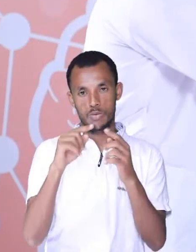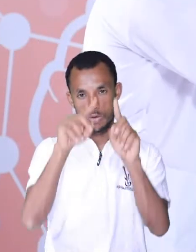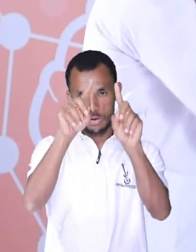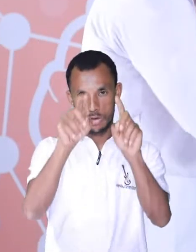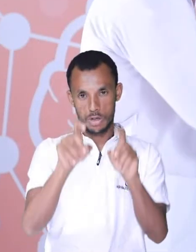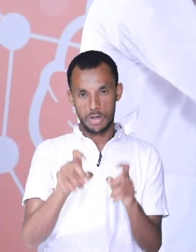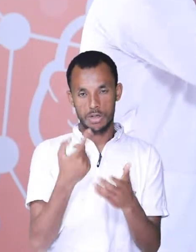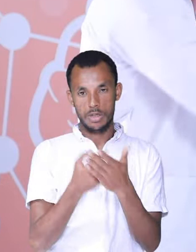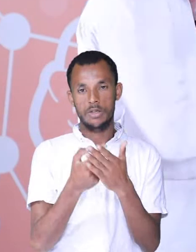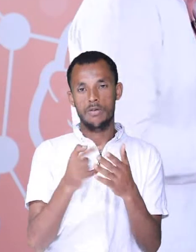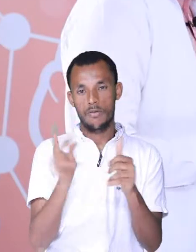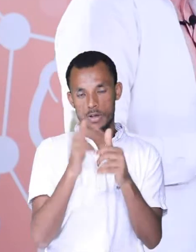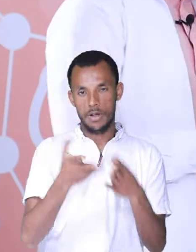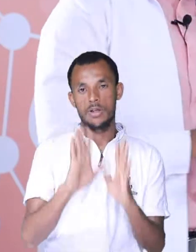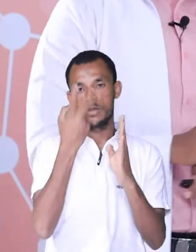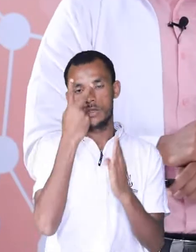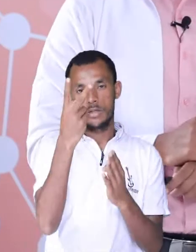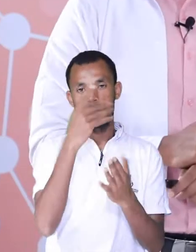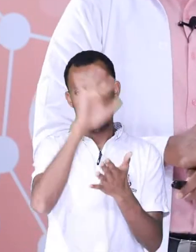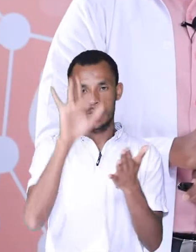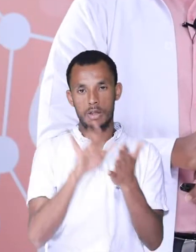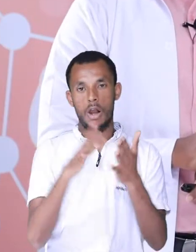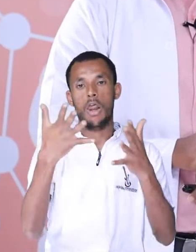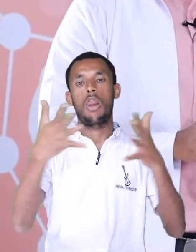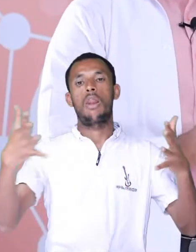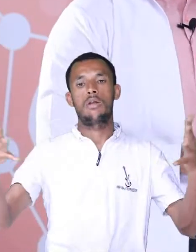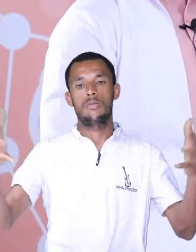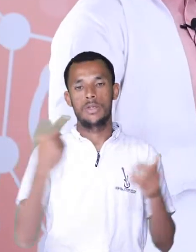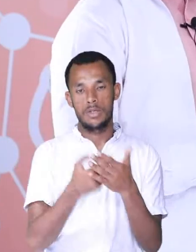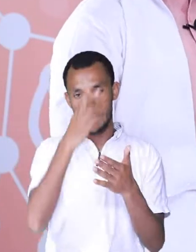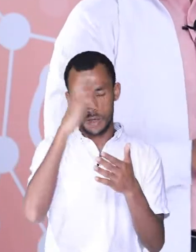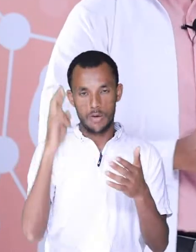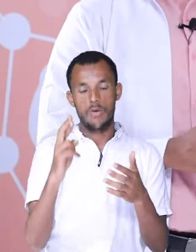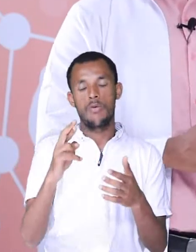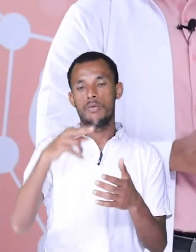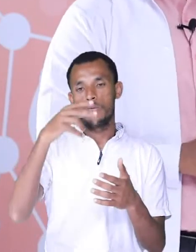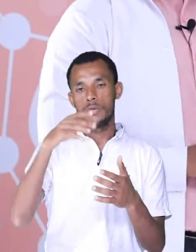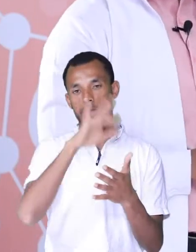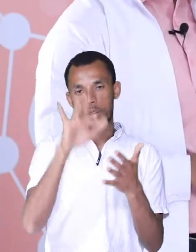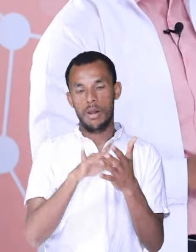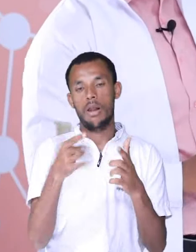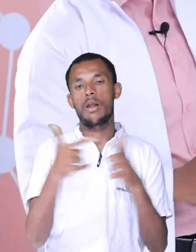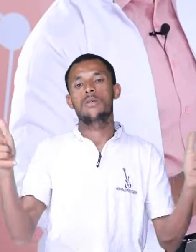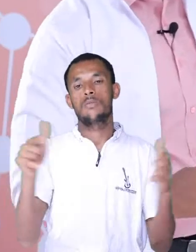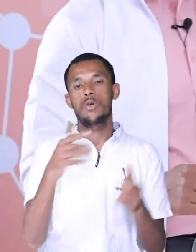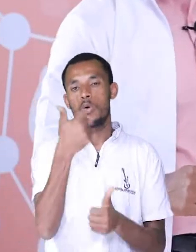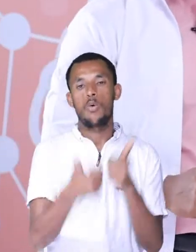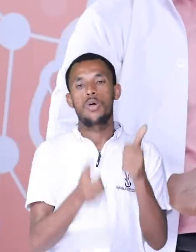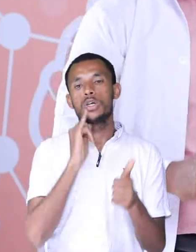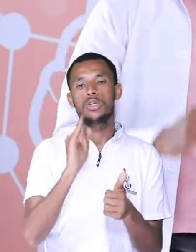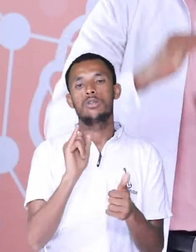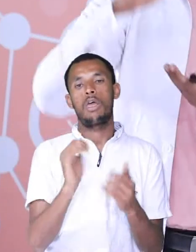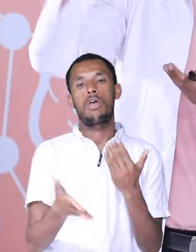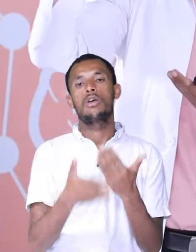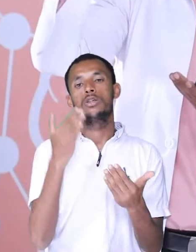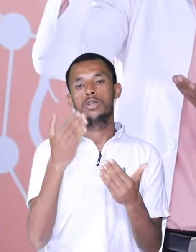this, first let's see a central enlargement. In the case of central enlargement, it says which is